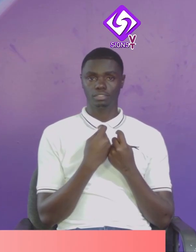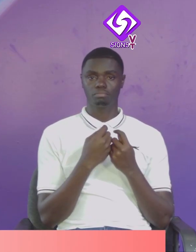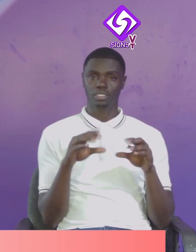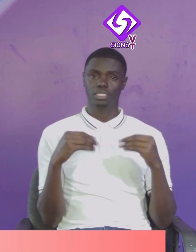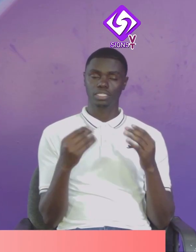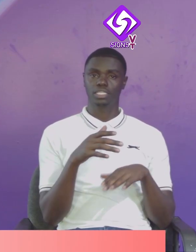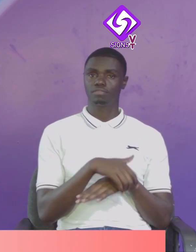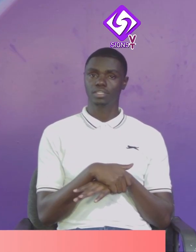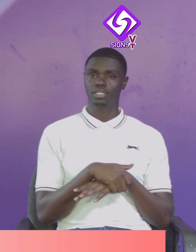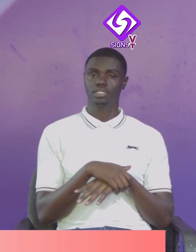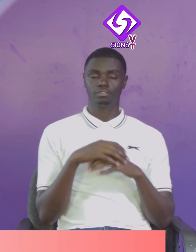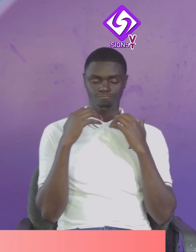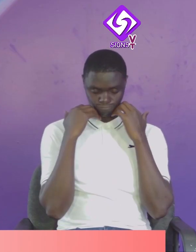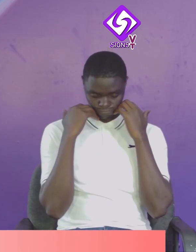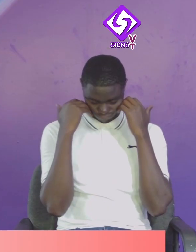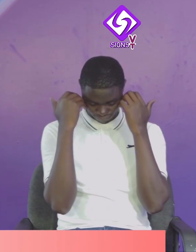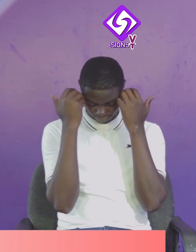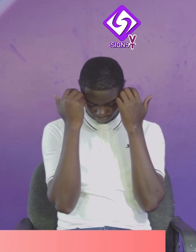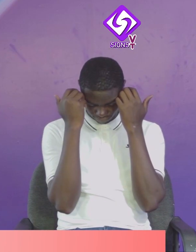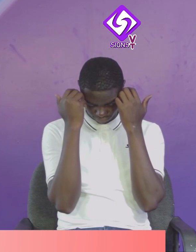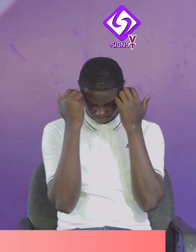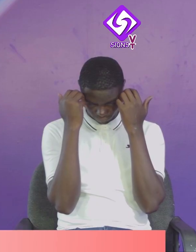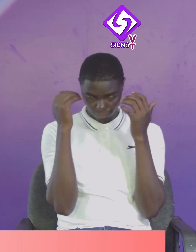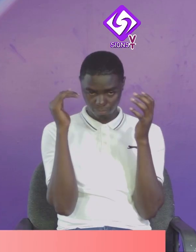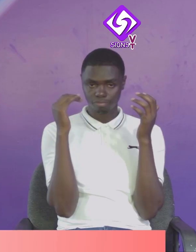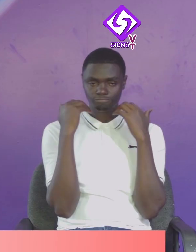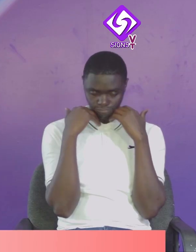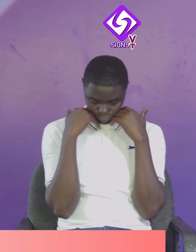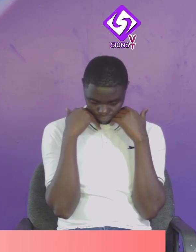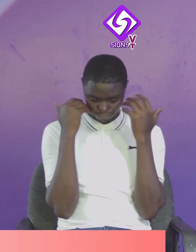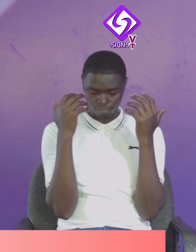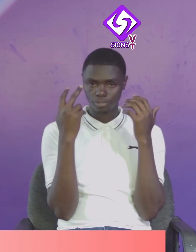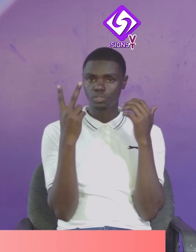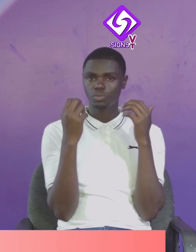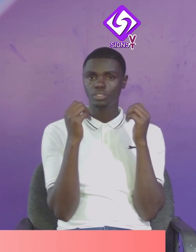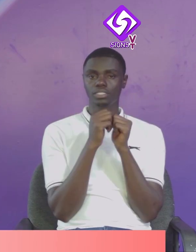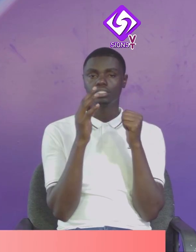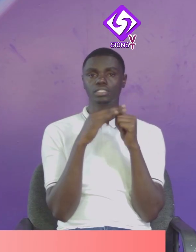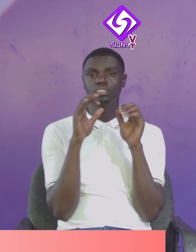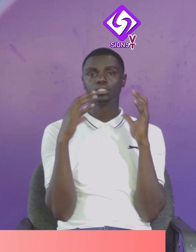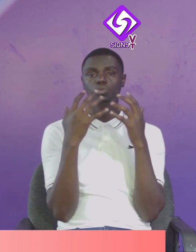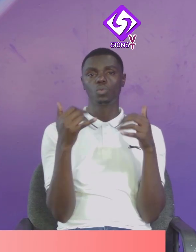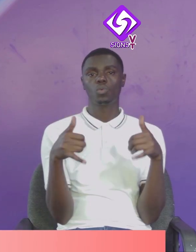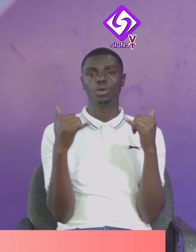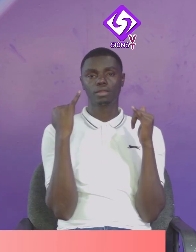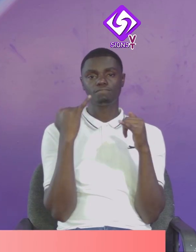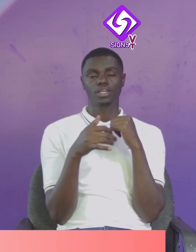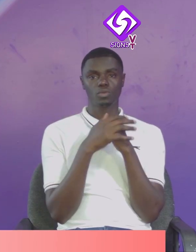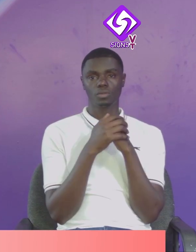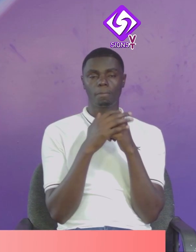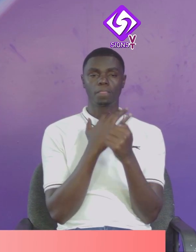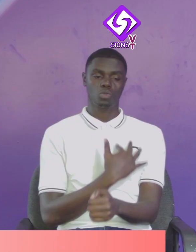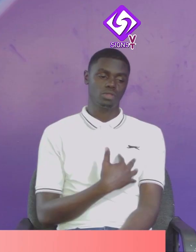England themselves a headache. Yes. That is a headache in the 2018 World Cup final. Right. It was